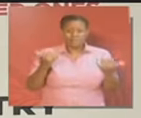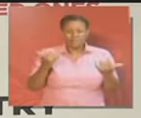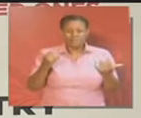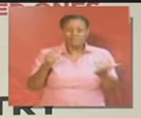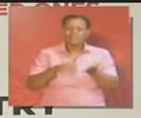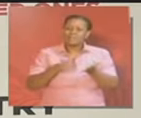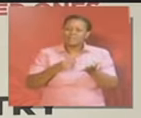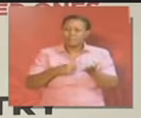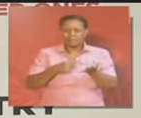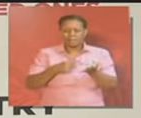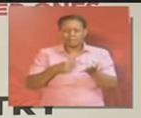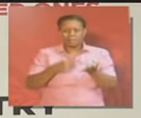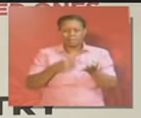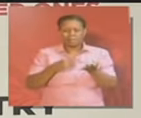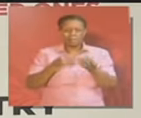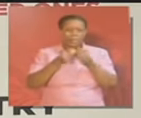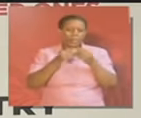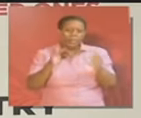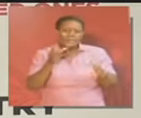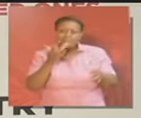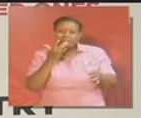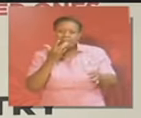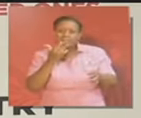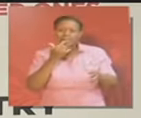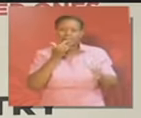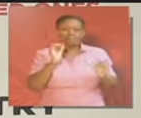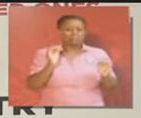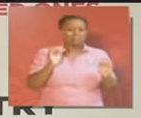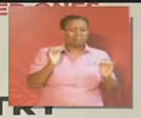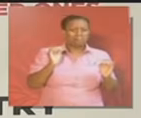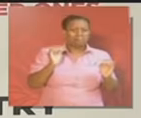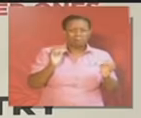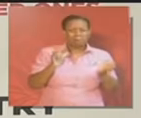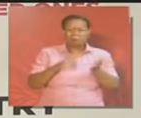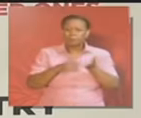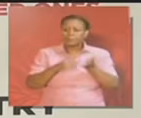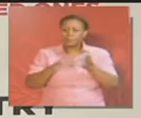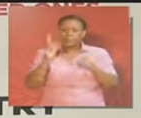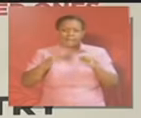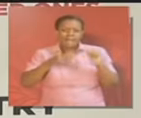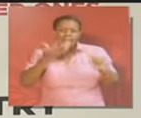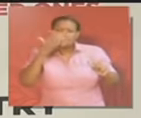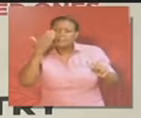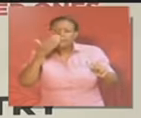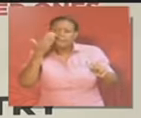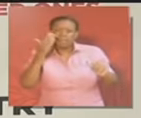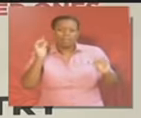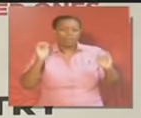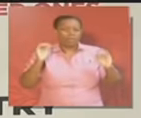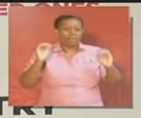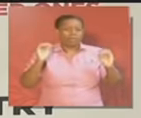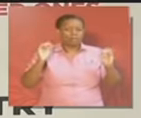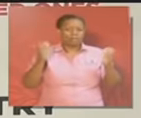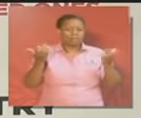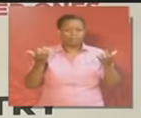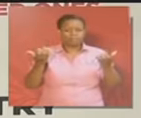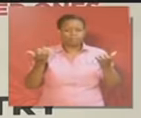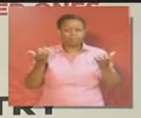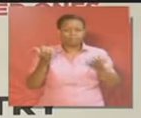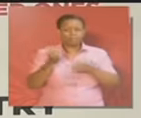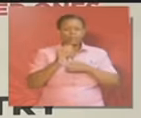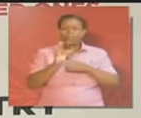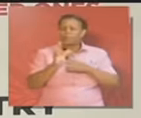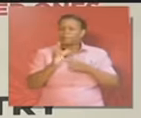fever, whatever it is that you are experiencing. If you're having symptoms, the date that you had those, we use that as our start date and move